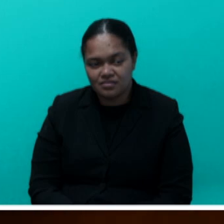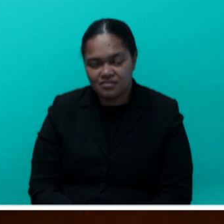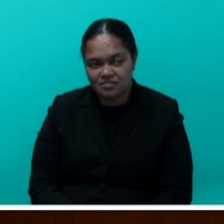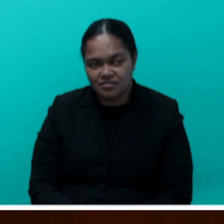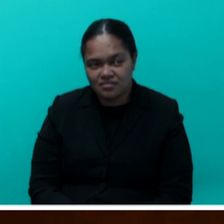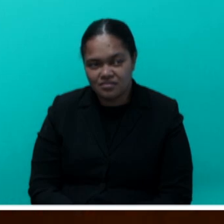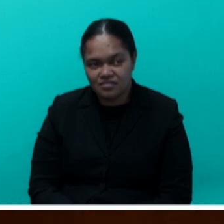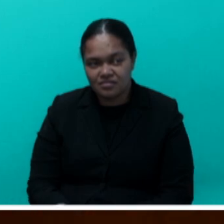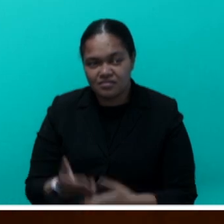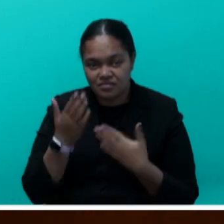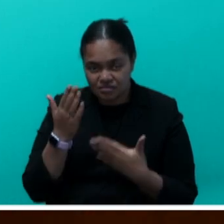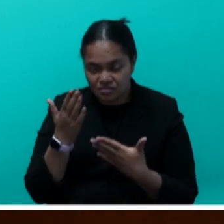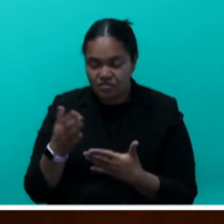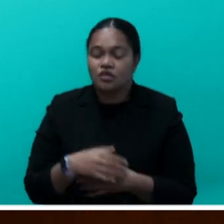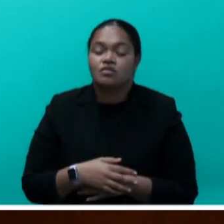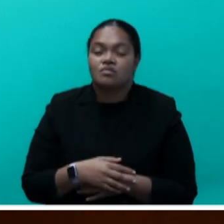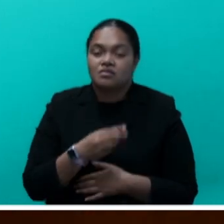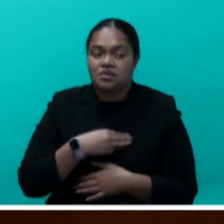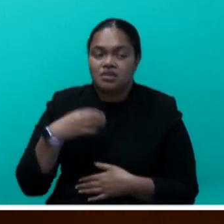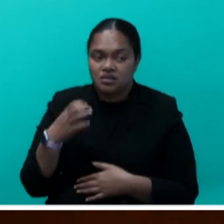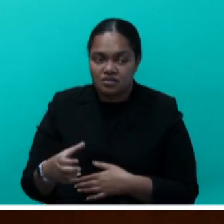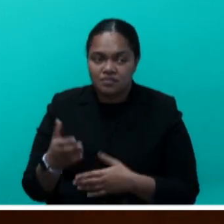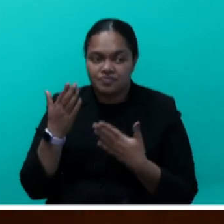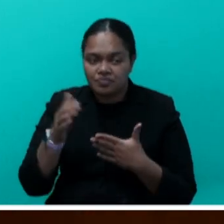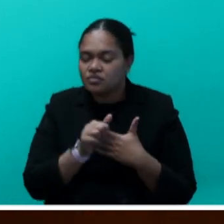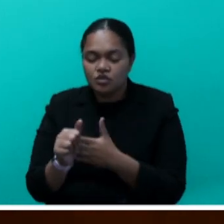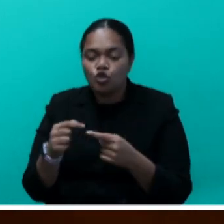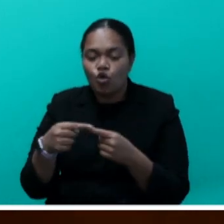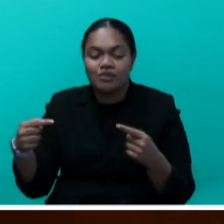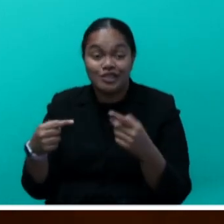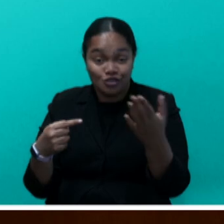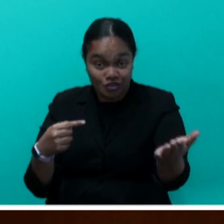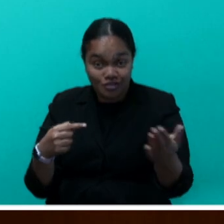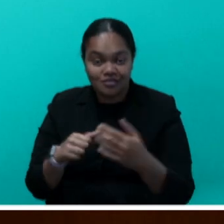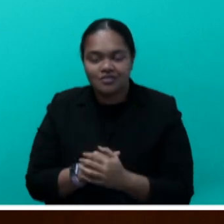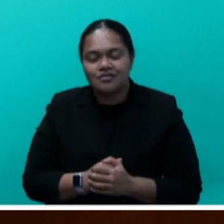Honorable Ministers and Assistant Ministers, Honorable Leader of the Opposition,